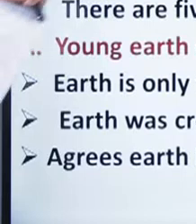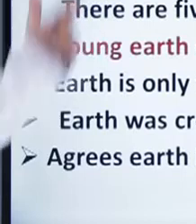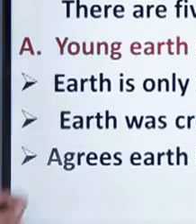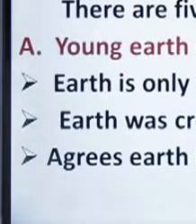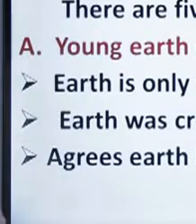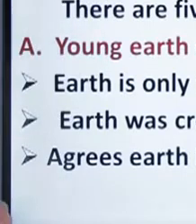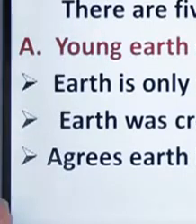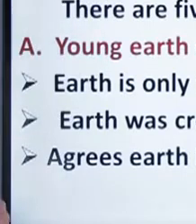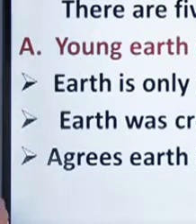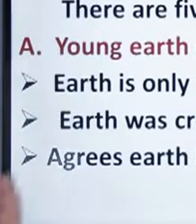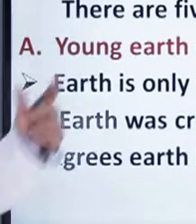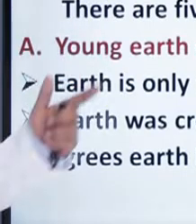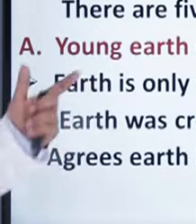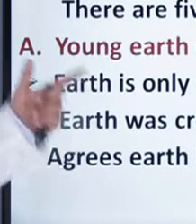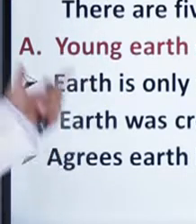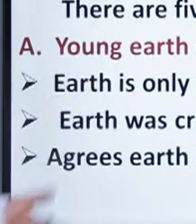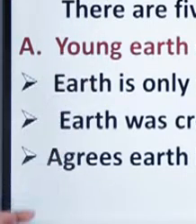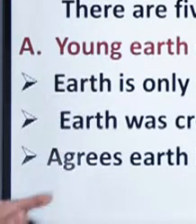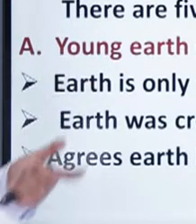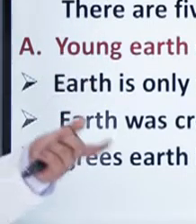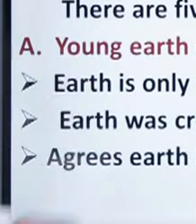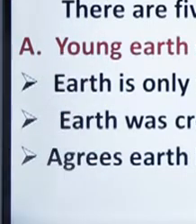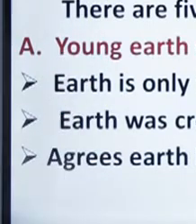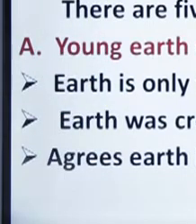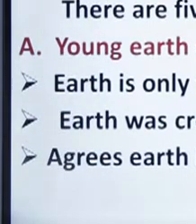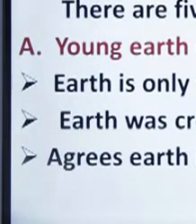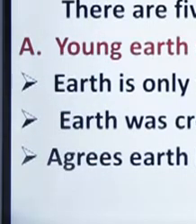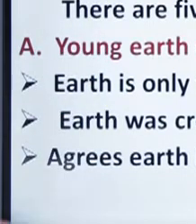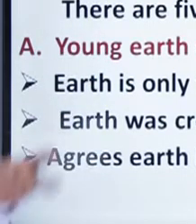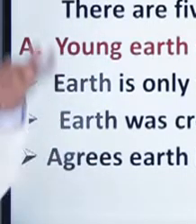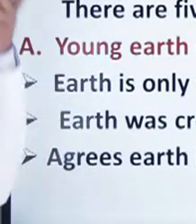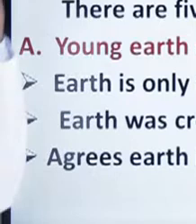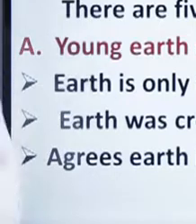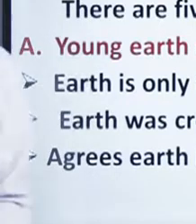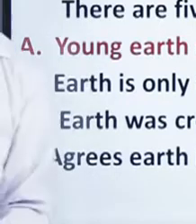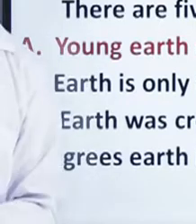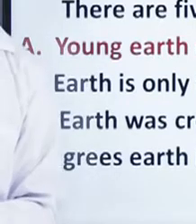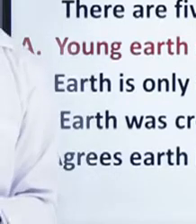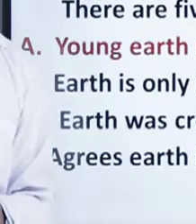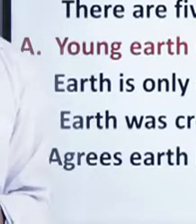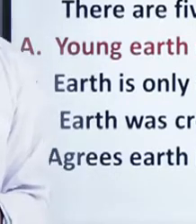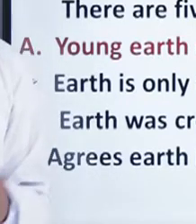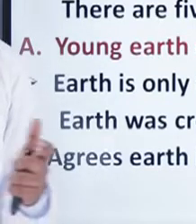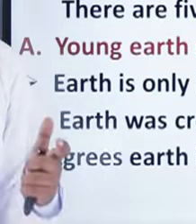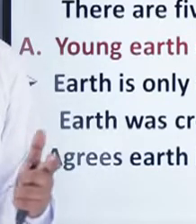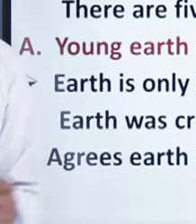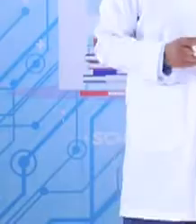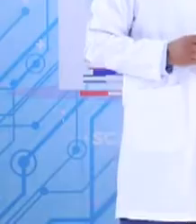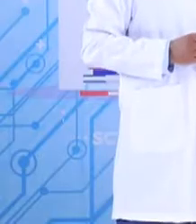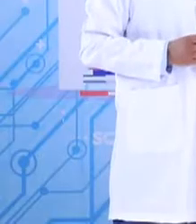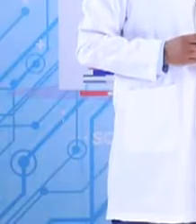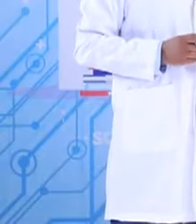it claims that different life forms on Earth are created by supreme